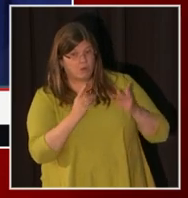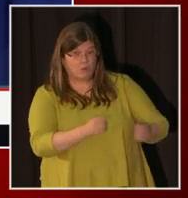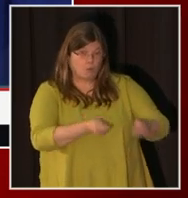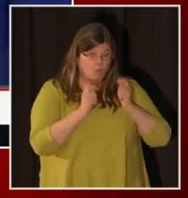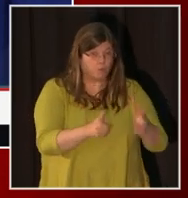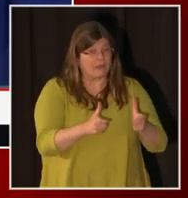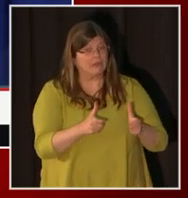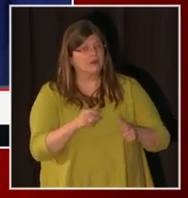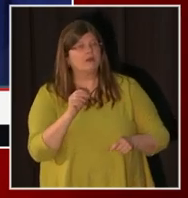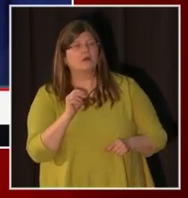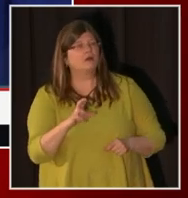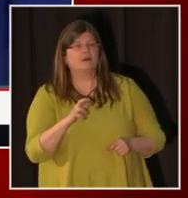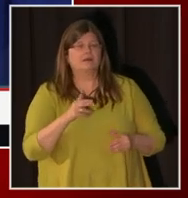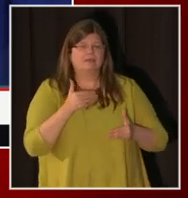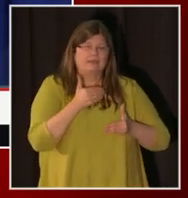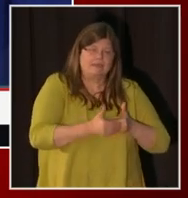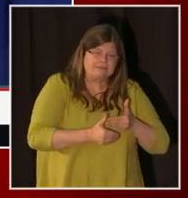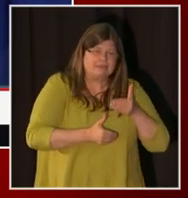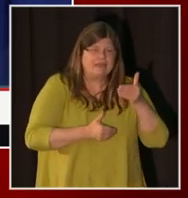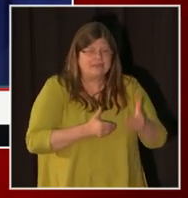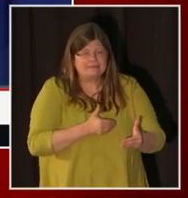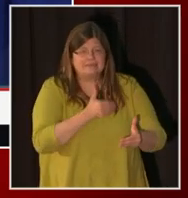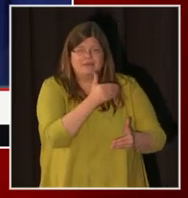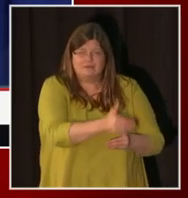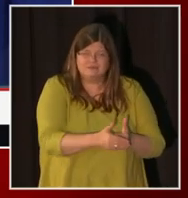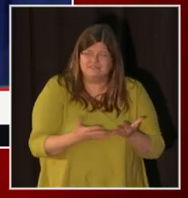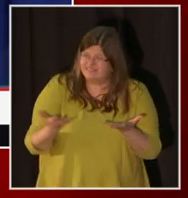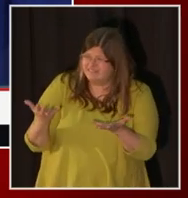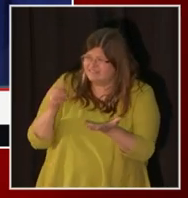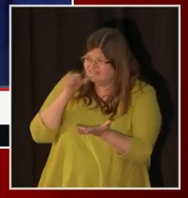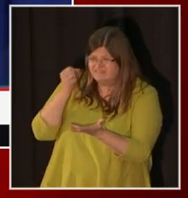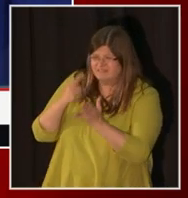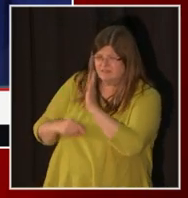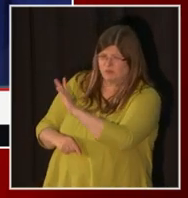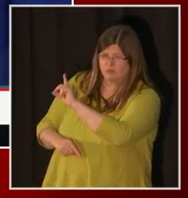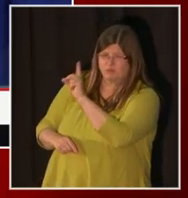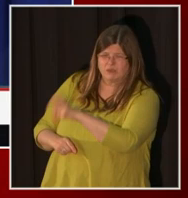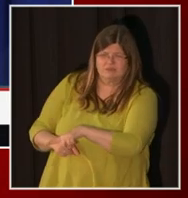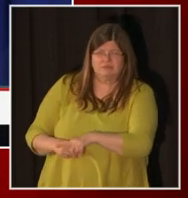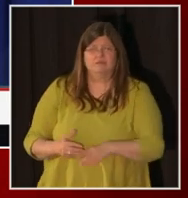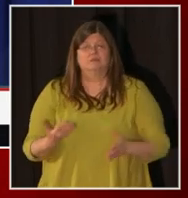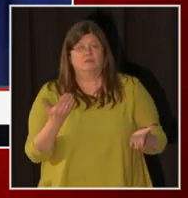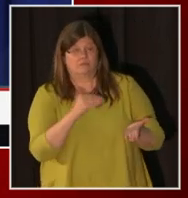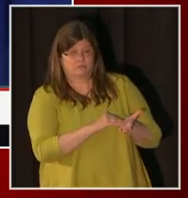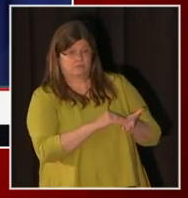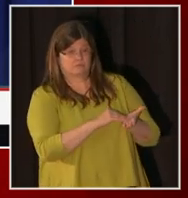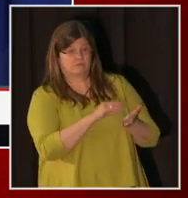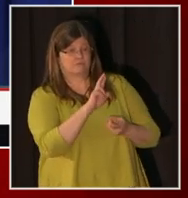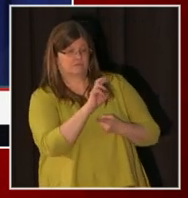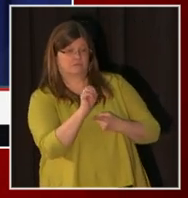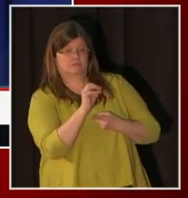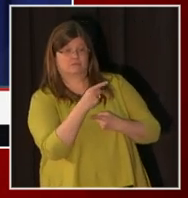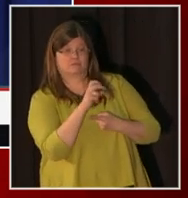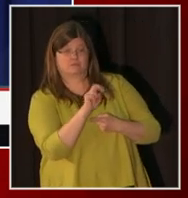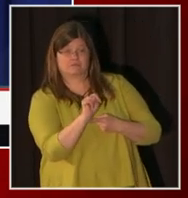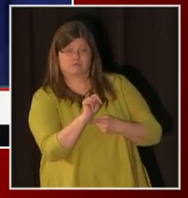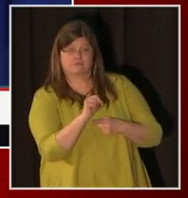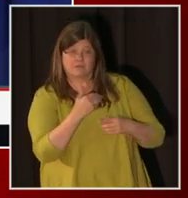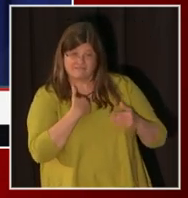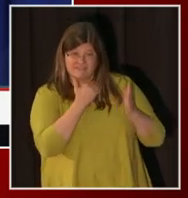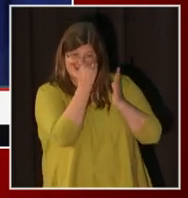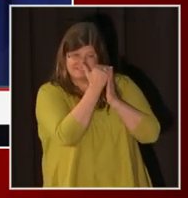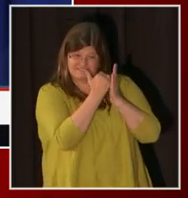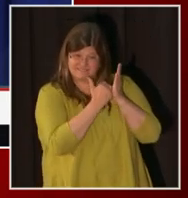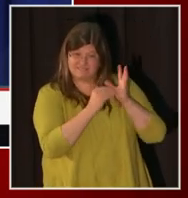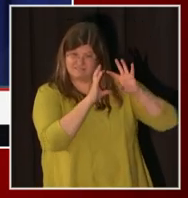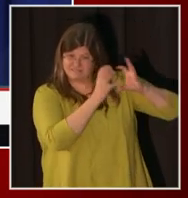I mean, do I see what happening? The reopening of the city. I know you have a list of groups,